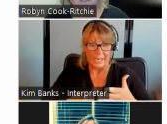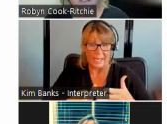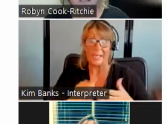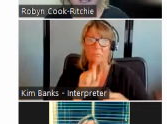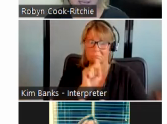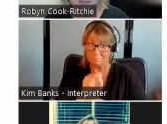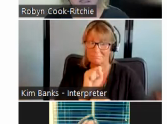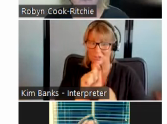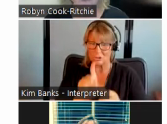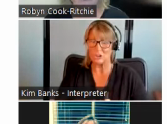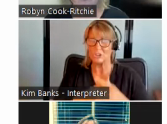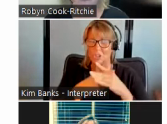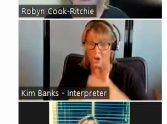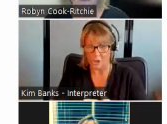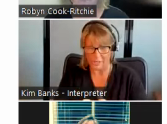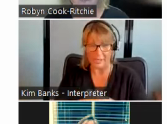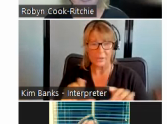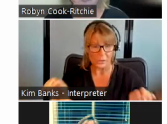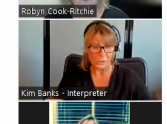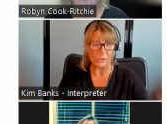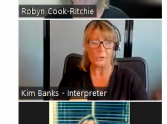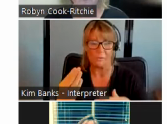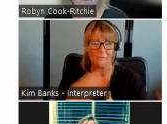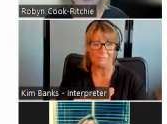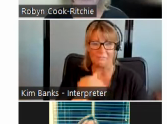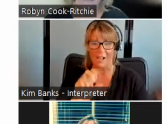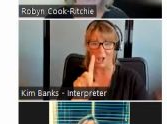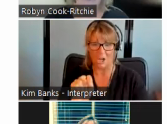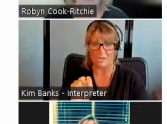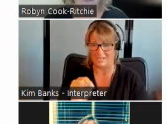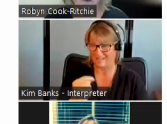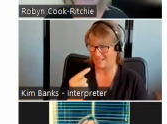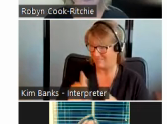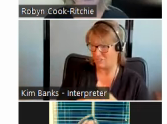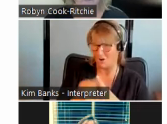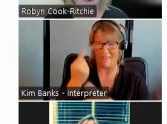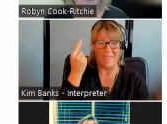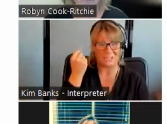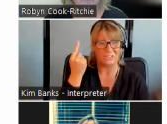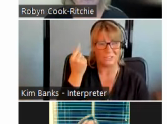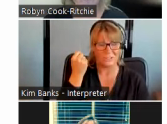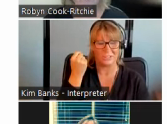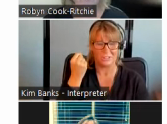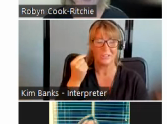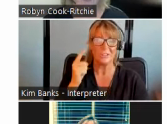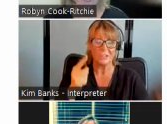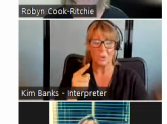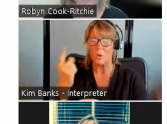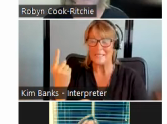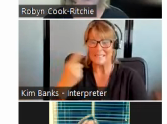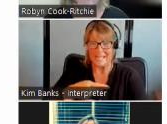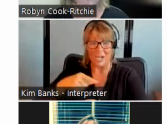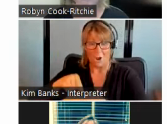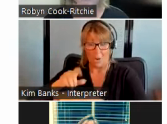file audits again, is my understanding. They've started to do them in the last fiscal and current fiscal year.